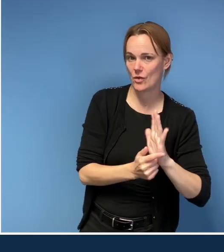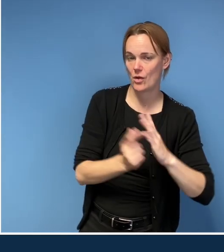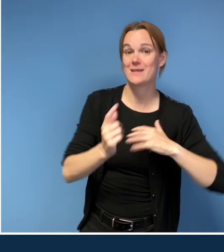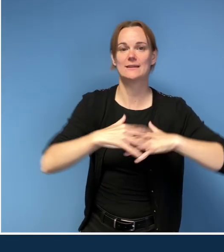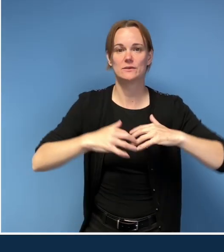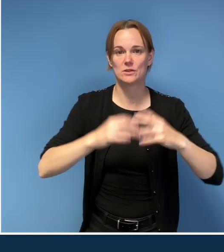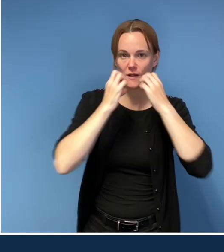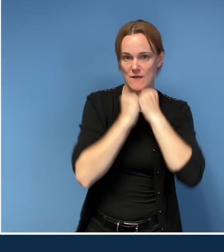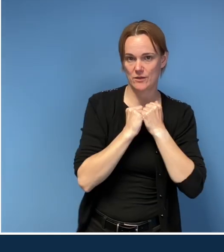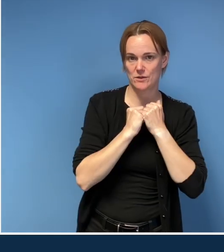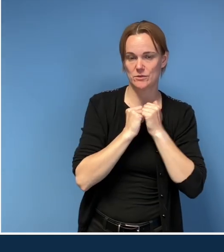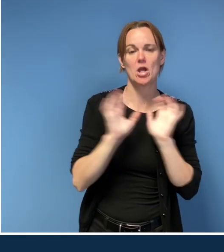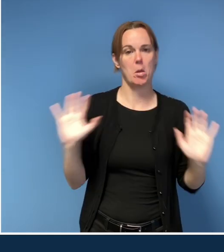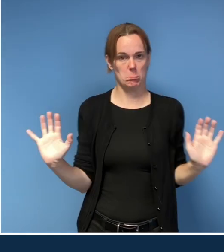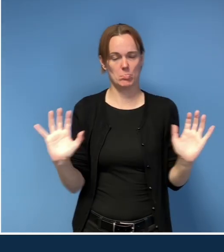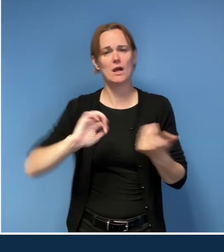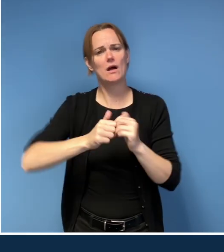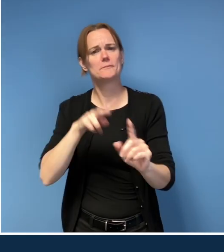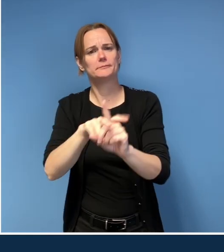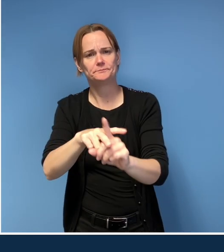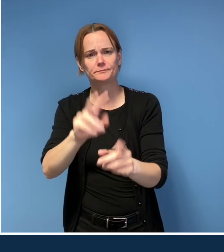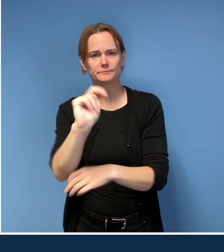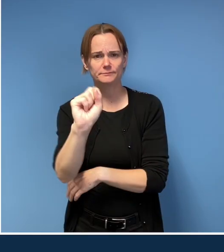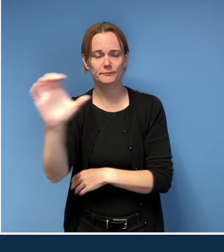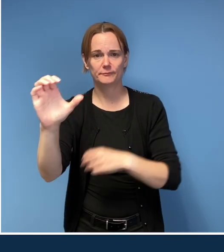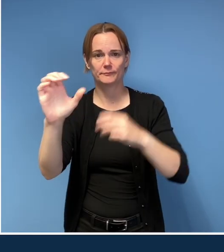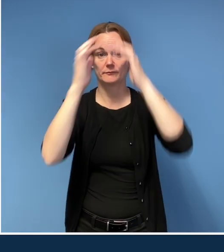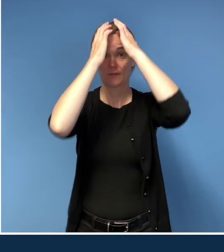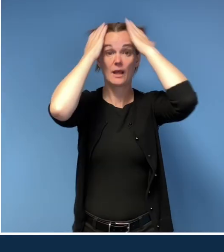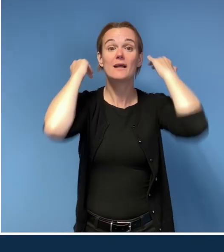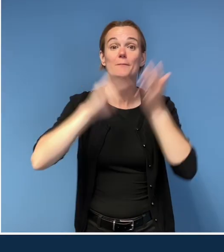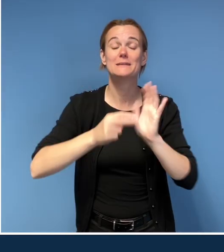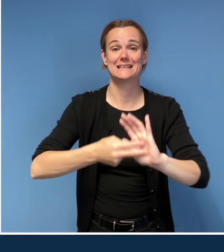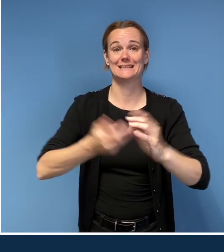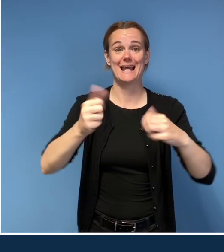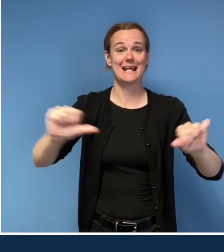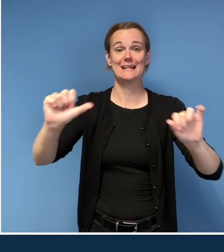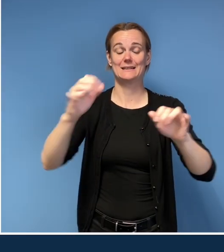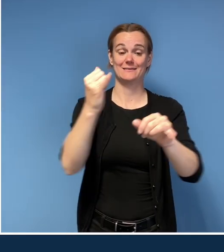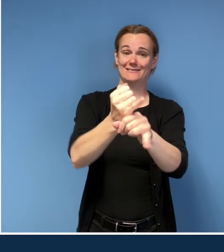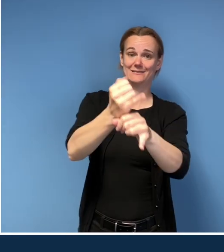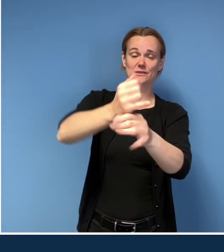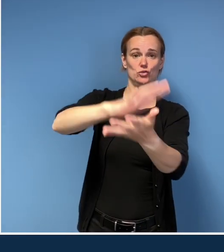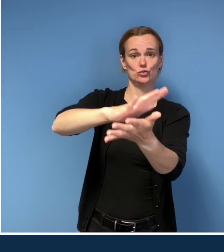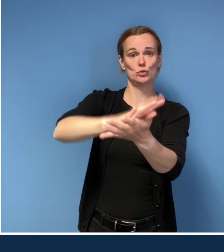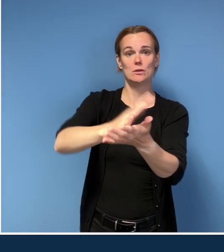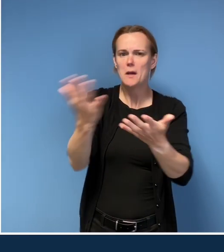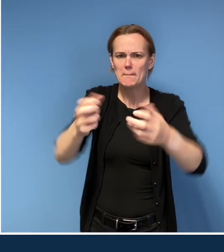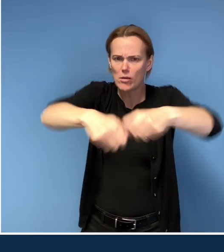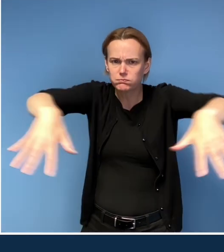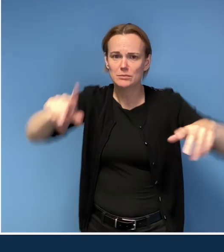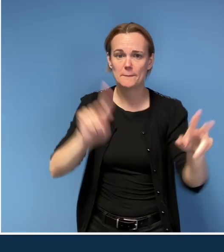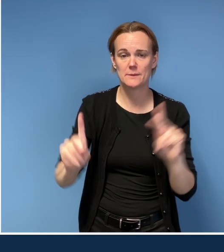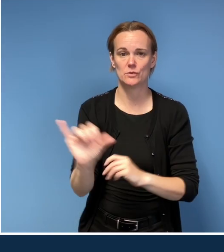context, it means that institutions and individuals have to actively uphold these agreements, and there has to be